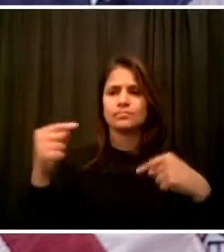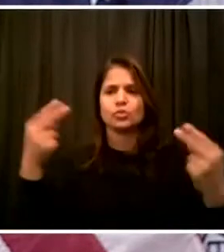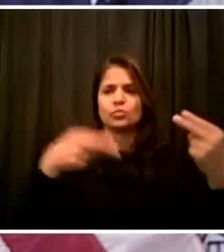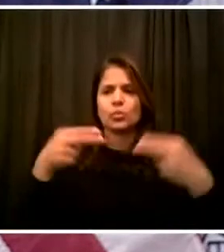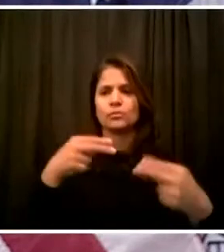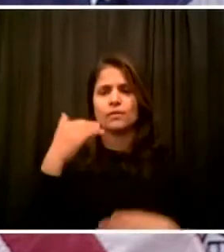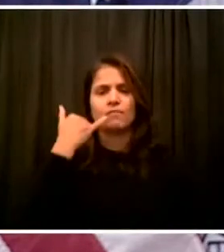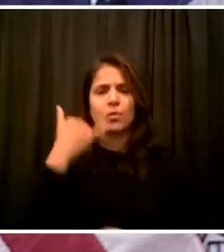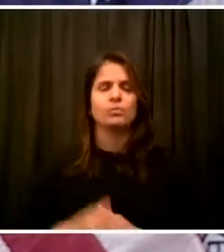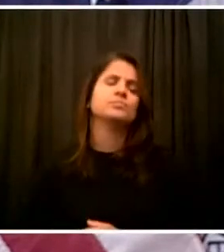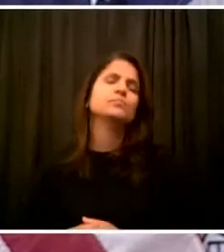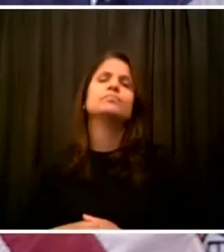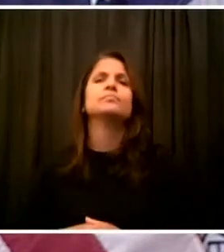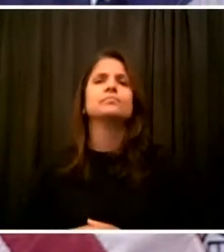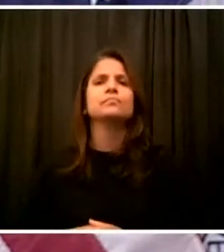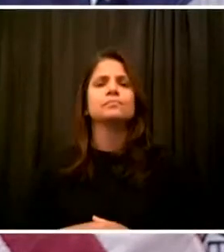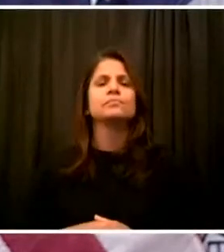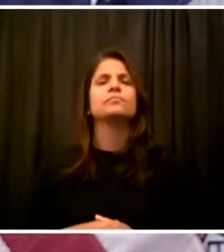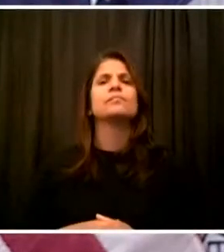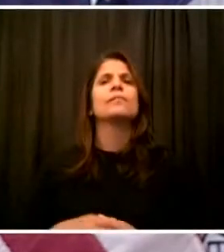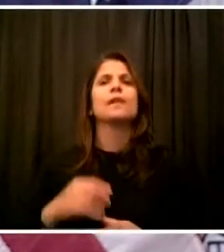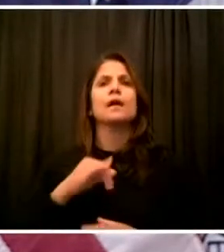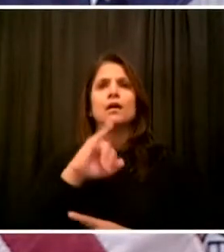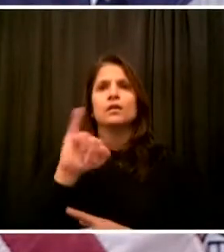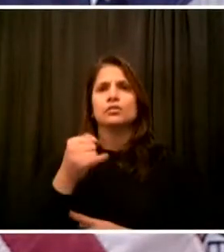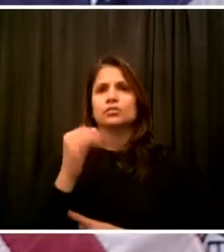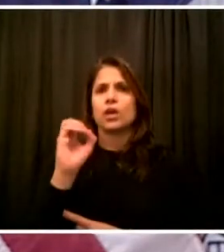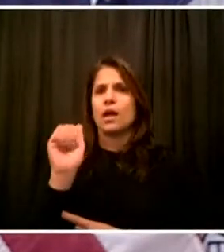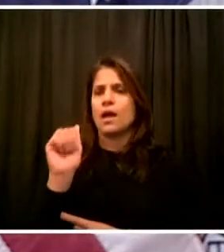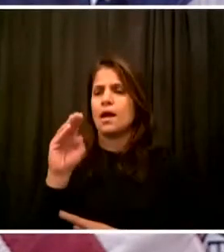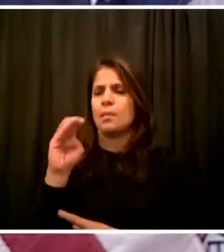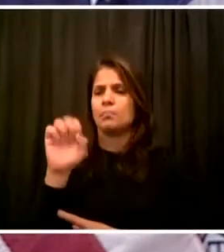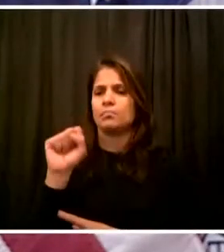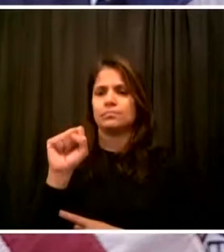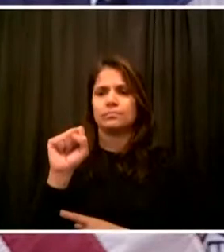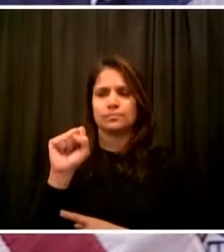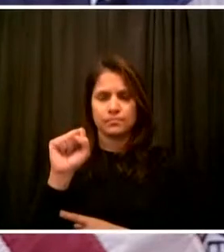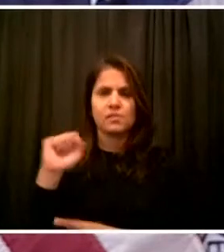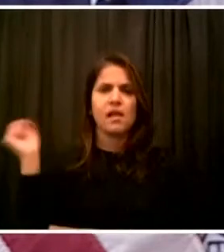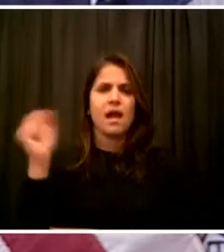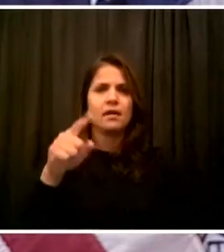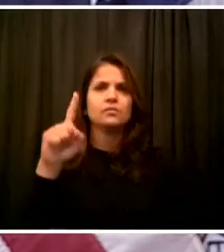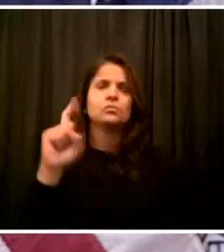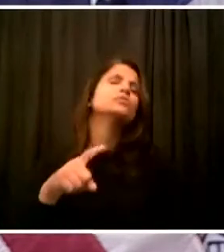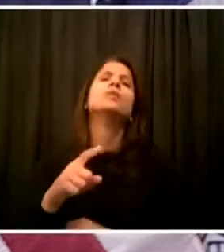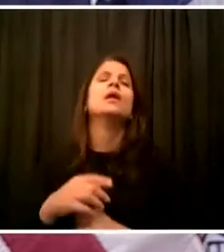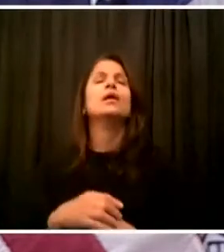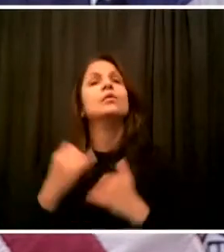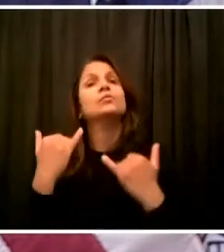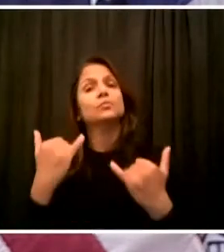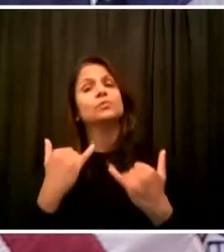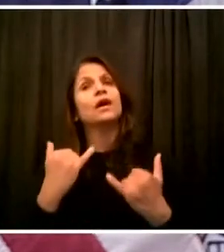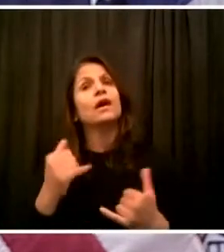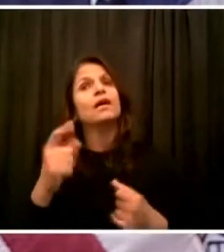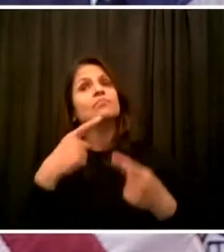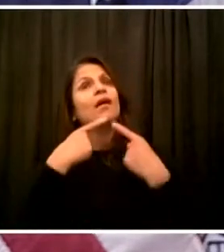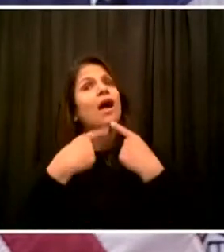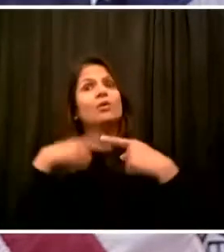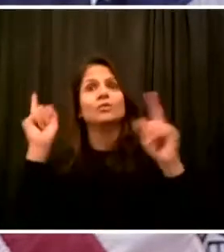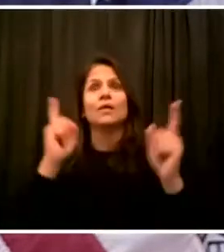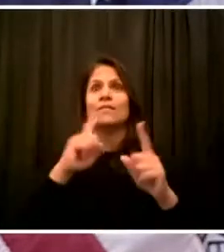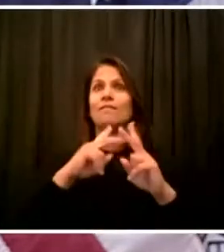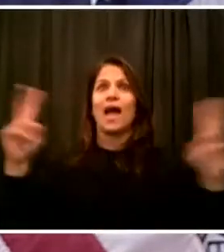Now, today you described as a, quote, very good day with the metrics. Congratulations. Thank to you. you and the